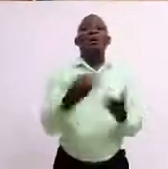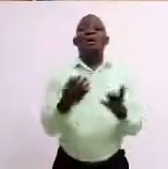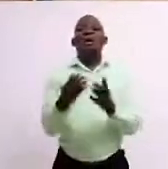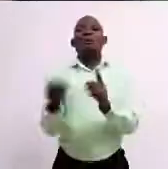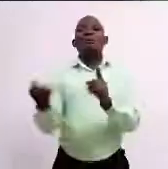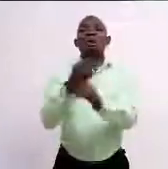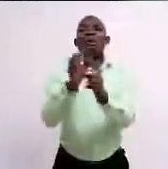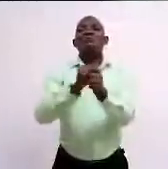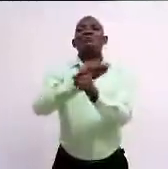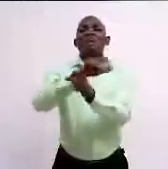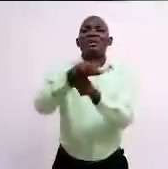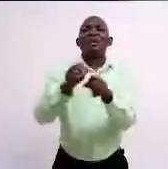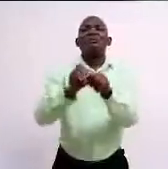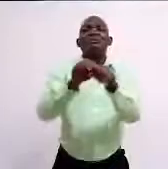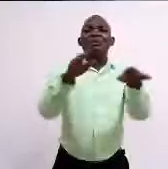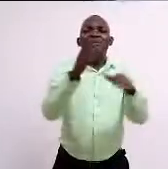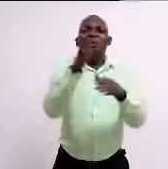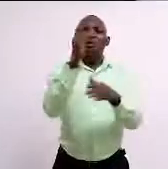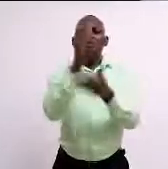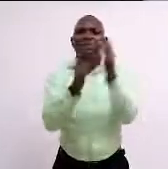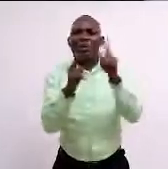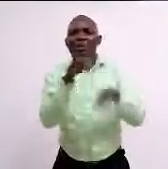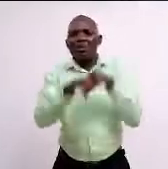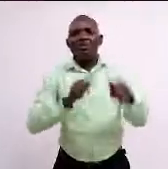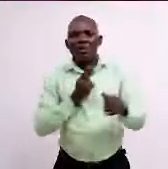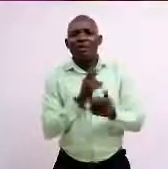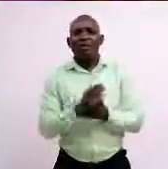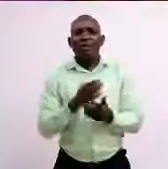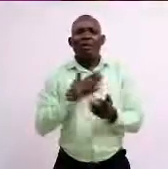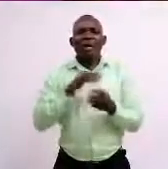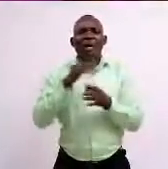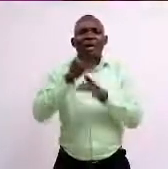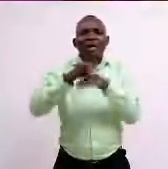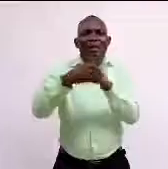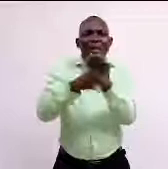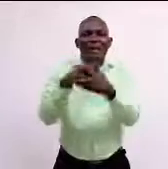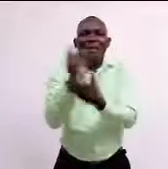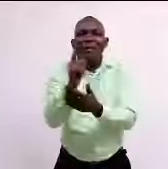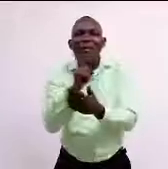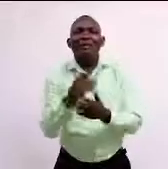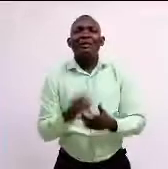out of nowhere, virus. Somebody is lying to us. Where's my sanitizer?